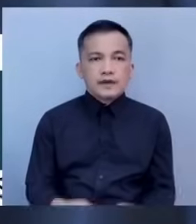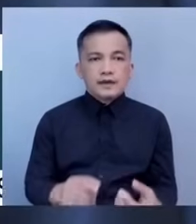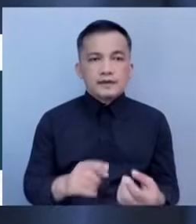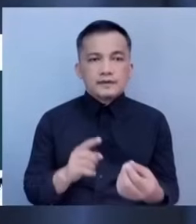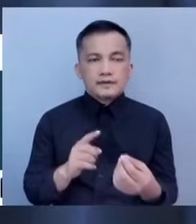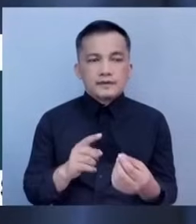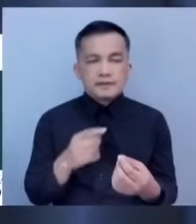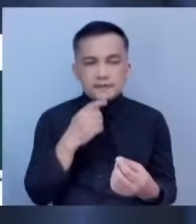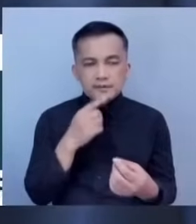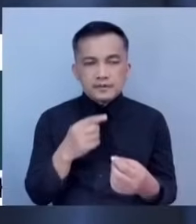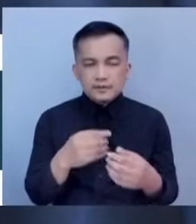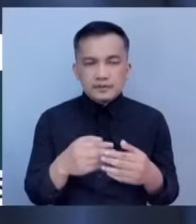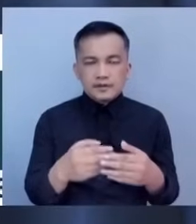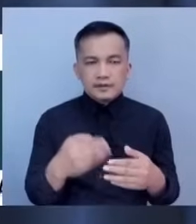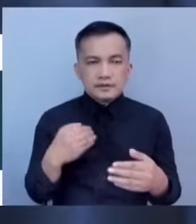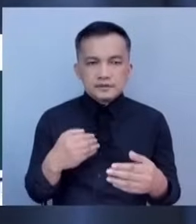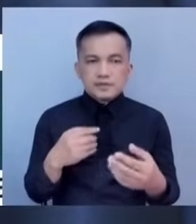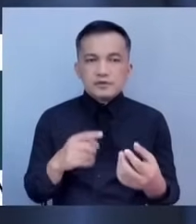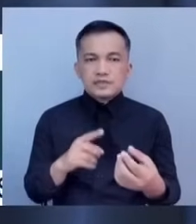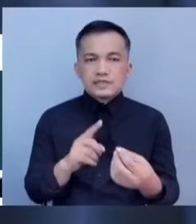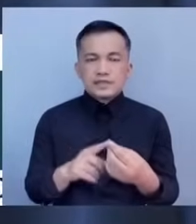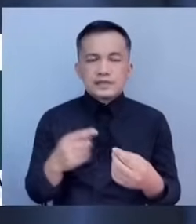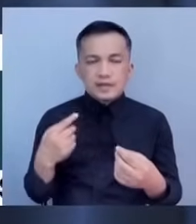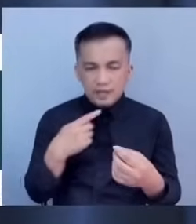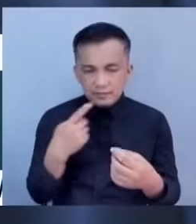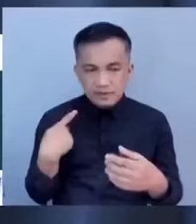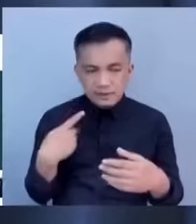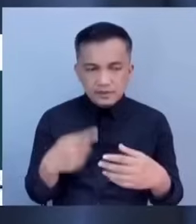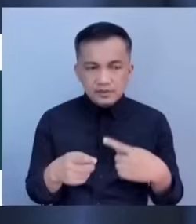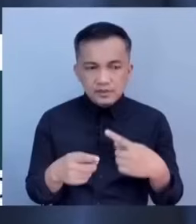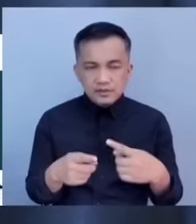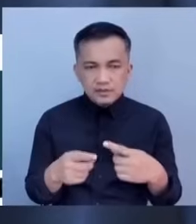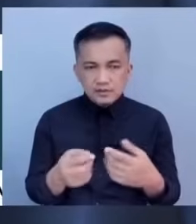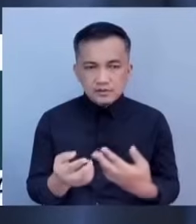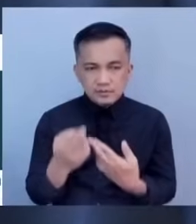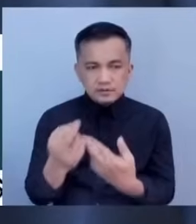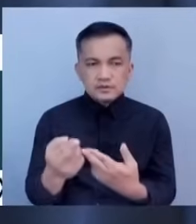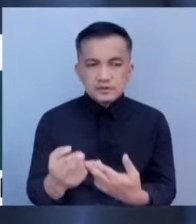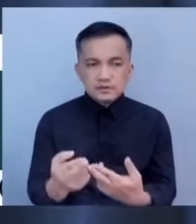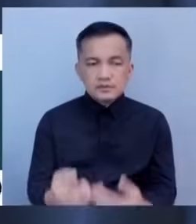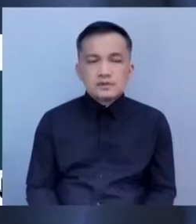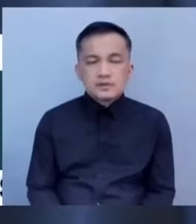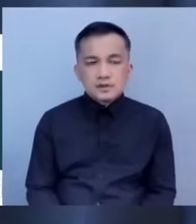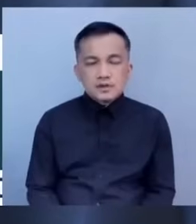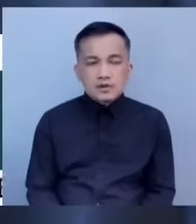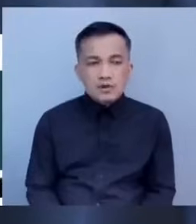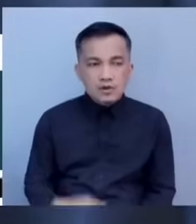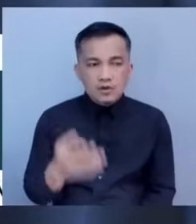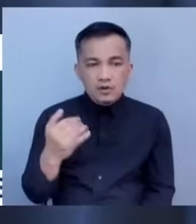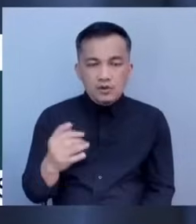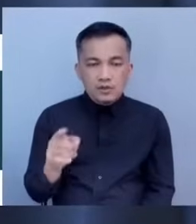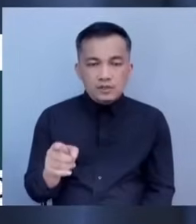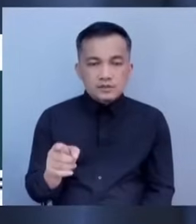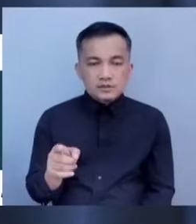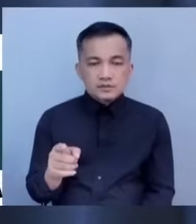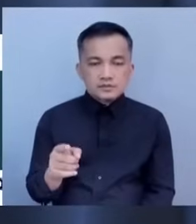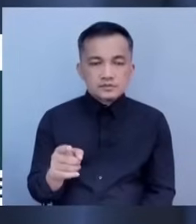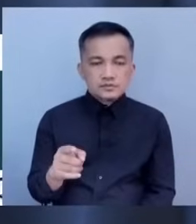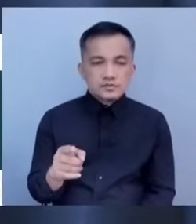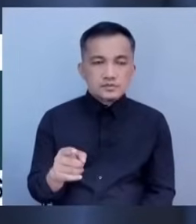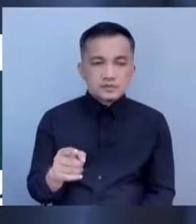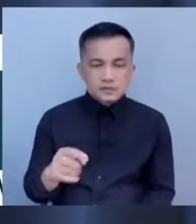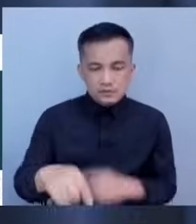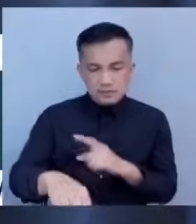bago mag-end po yung November, maglabas na po kami ng recommendation. Kasi yun po yun aming time